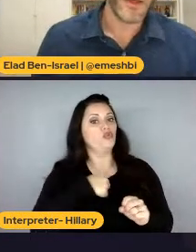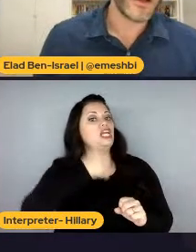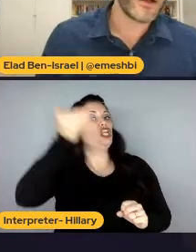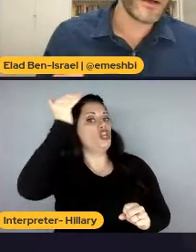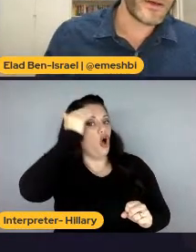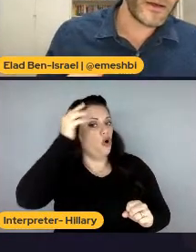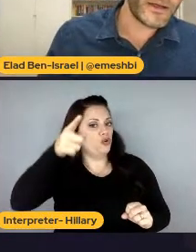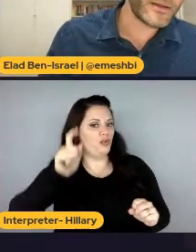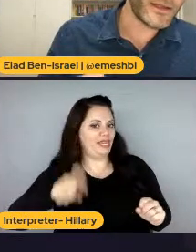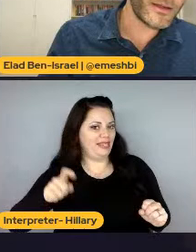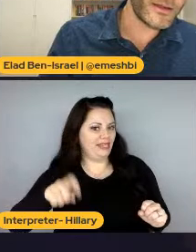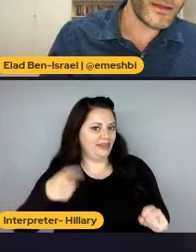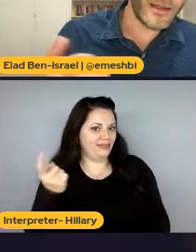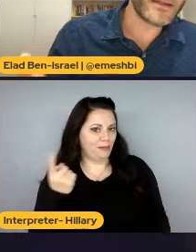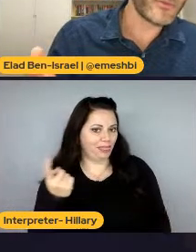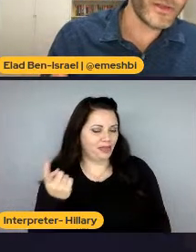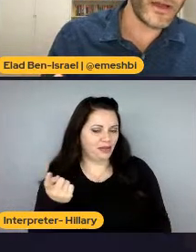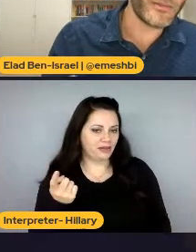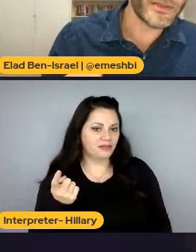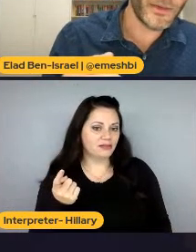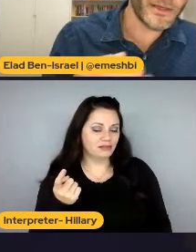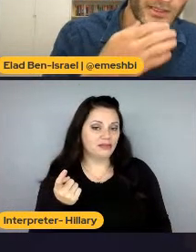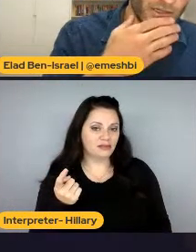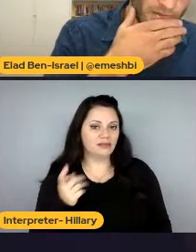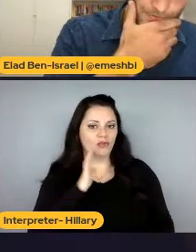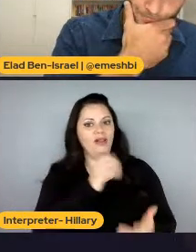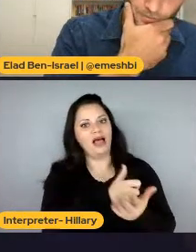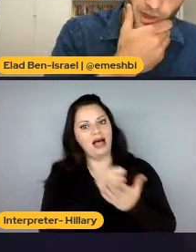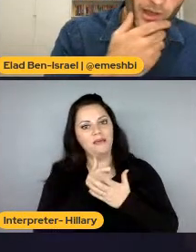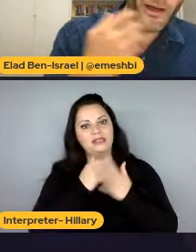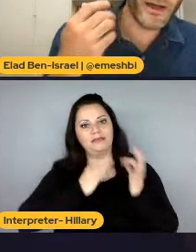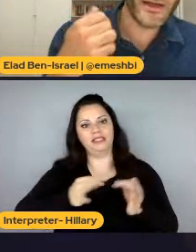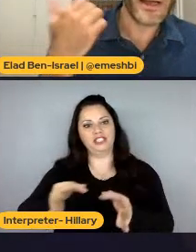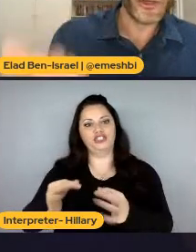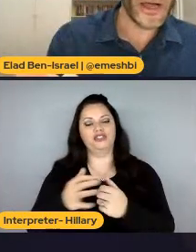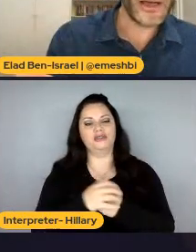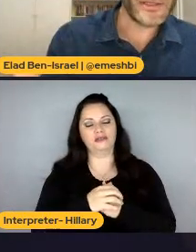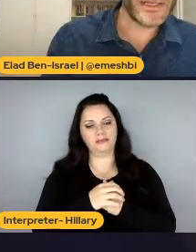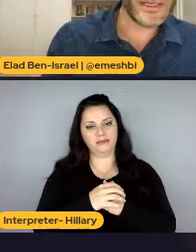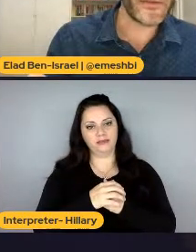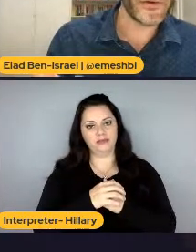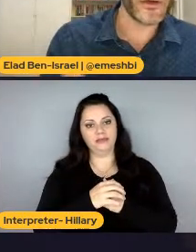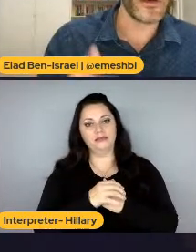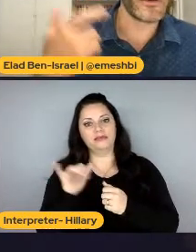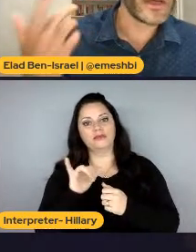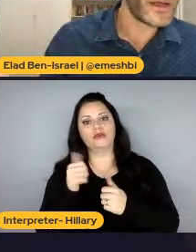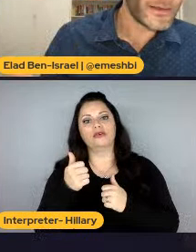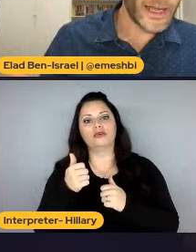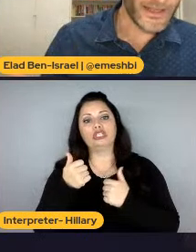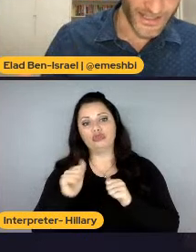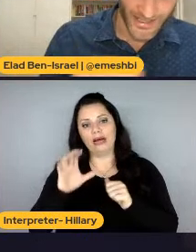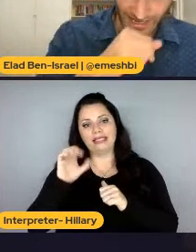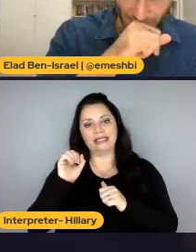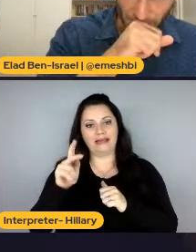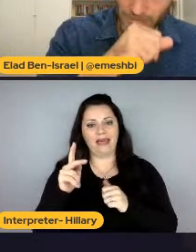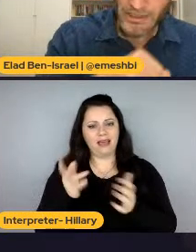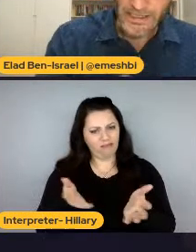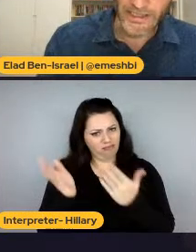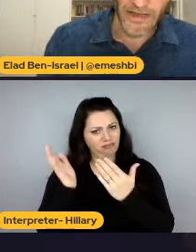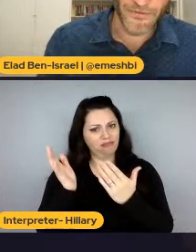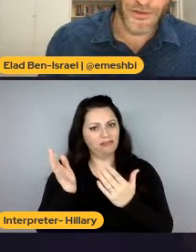something, and then that will really help us make decisions. Try out CDK for Go. Take